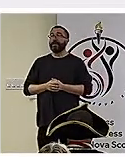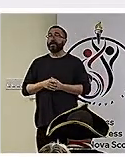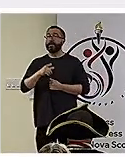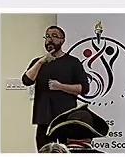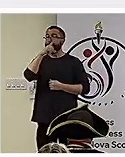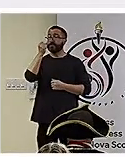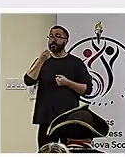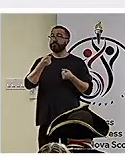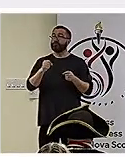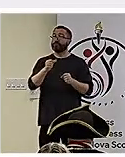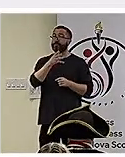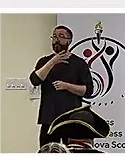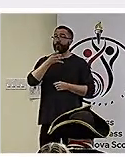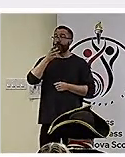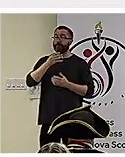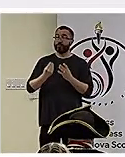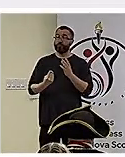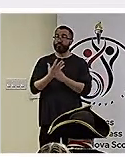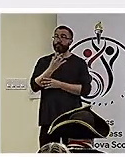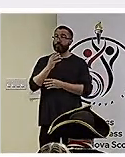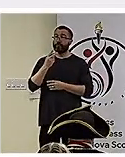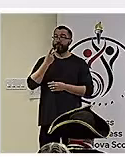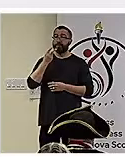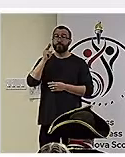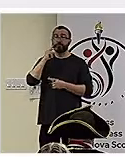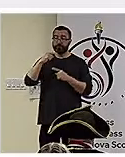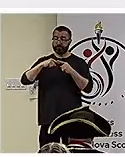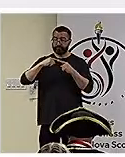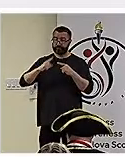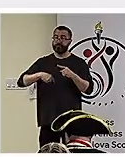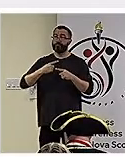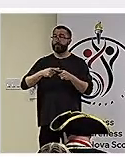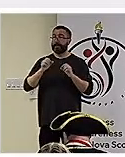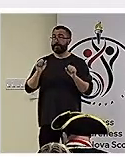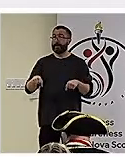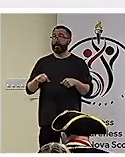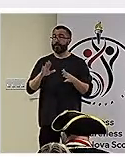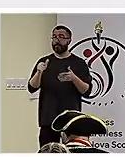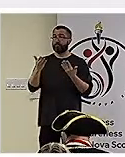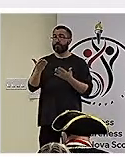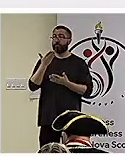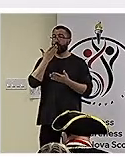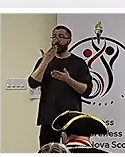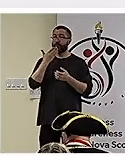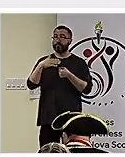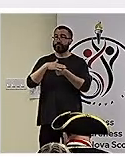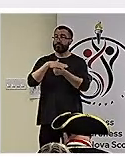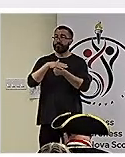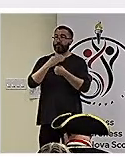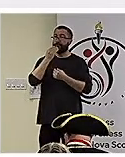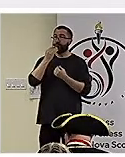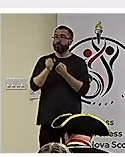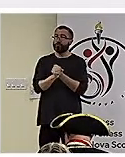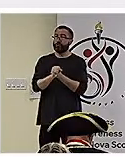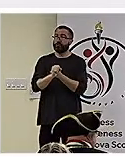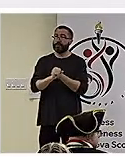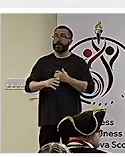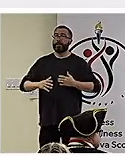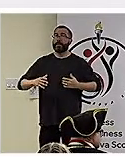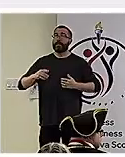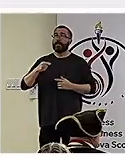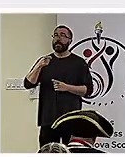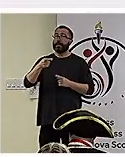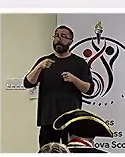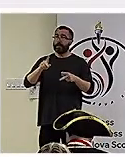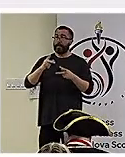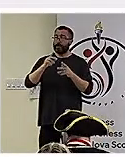Street Farm is able to grow fresh vegetables year-round to help provide local food security. Summer Street Farm allows clients with